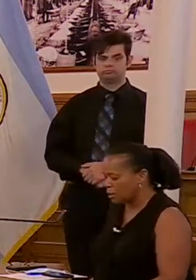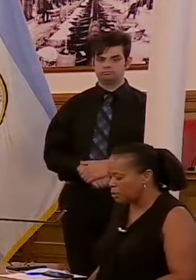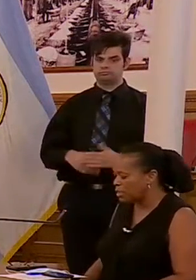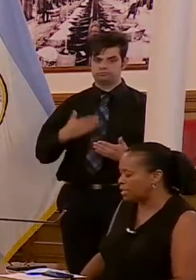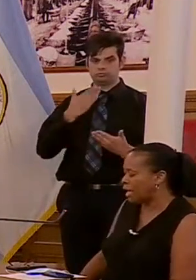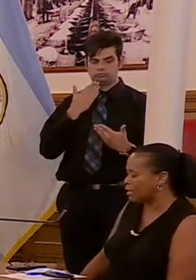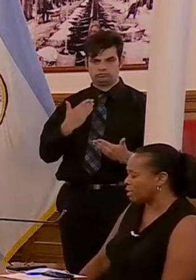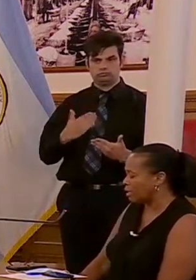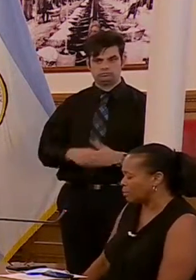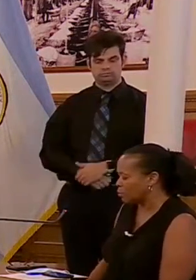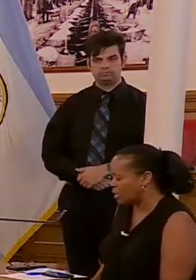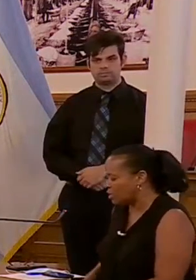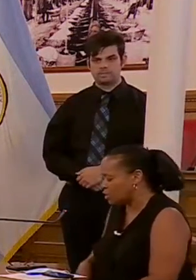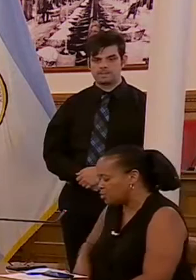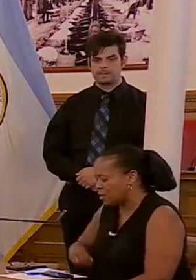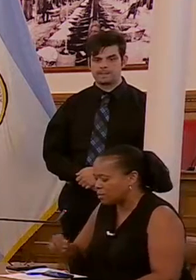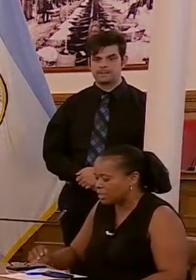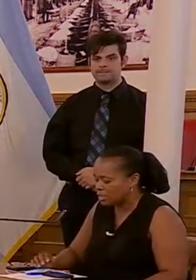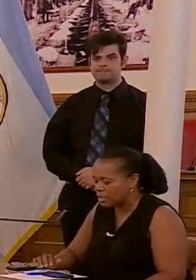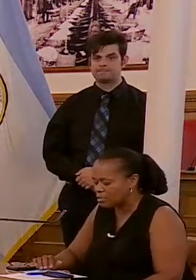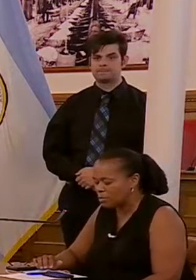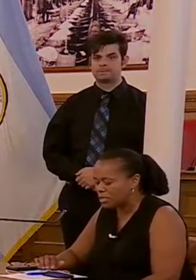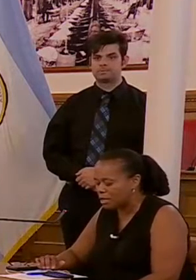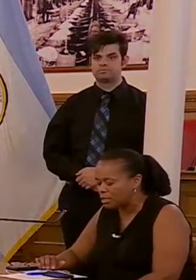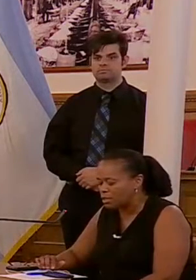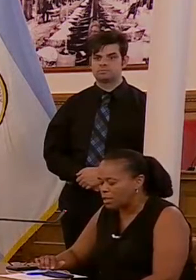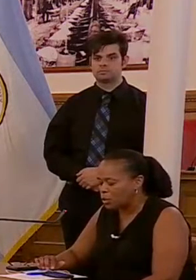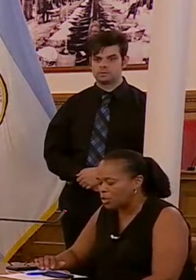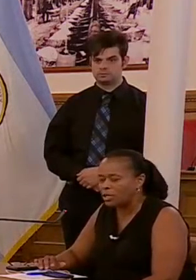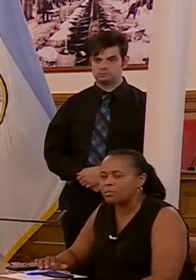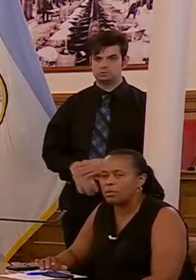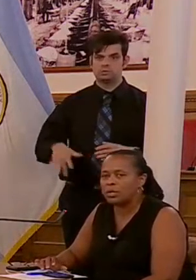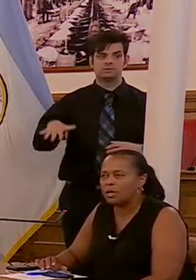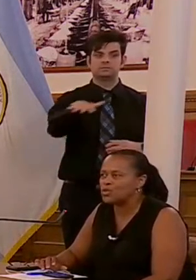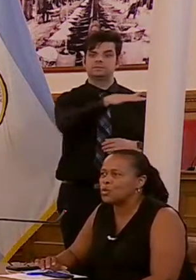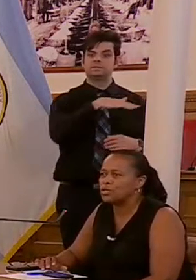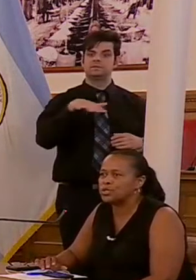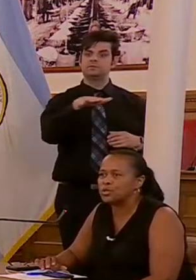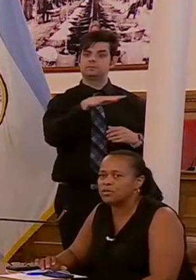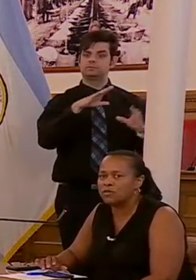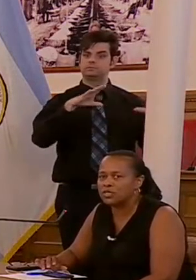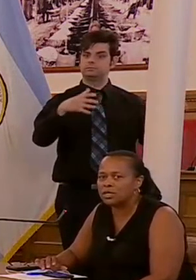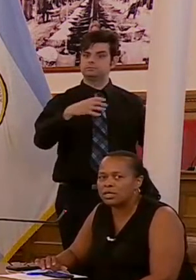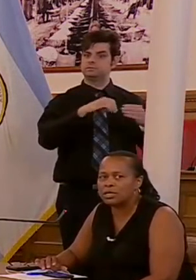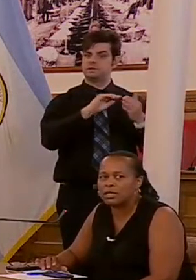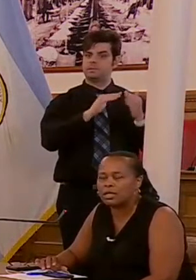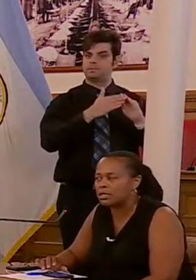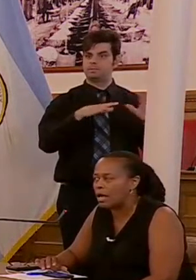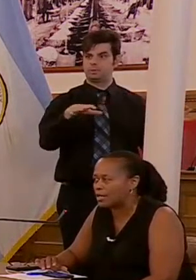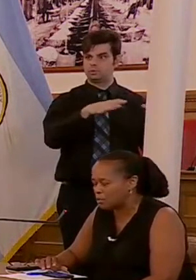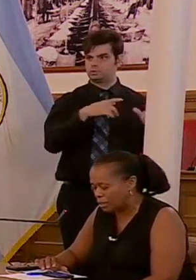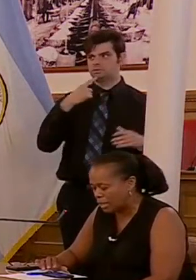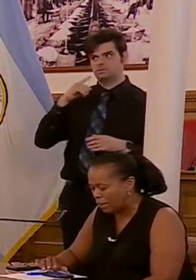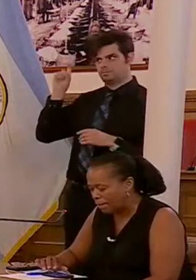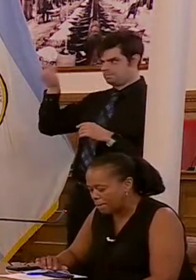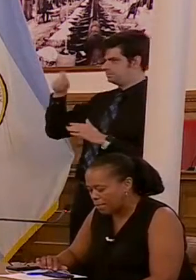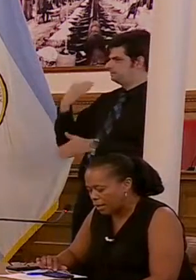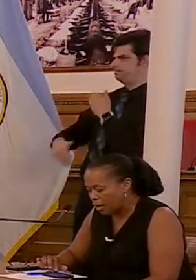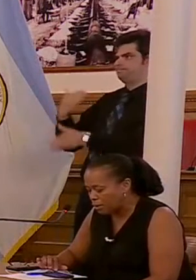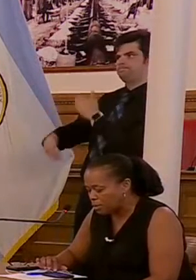this community that we need to do something. It needs to be done quickly, but we also want to do it efficiently and